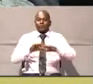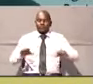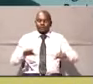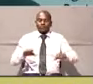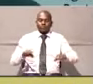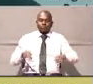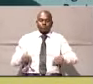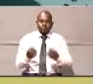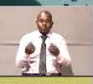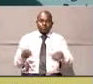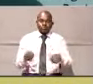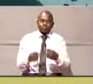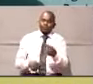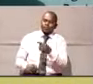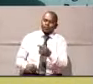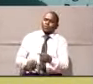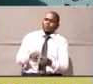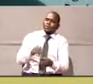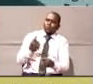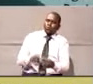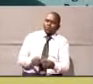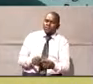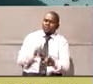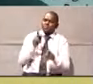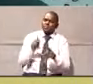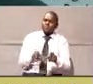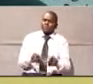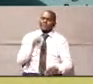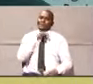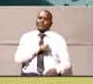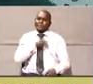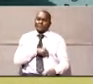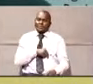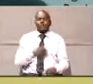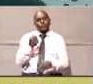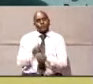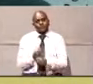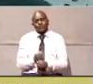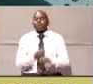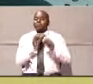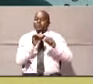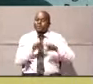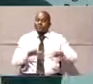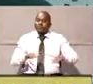contention. What sin did this commit against the Lord that they should suffer